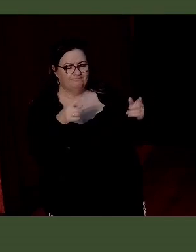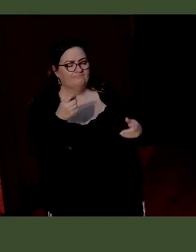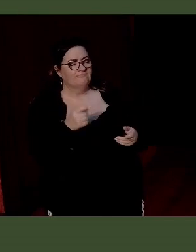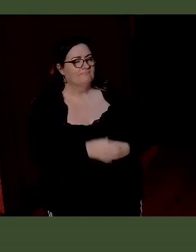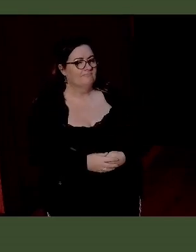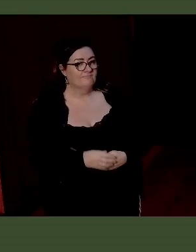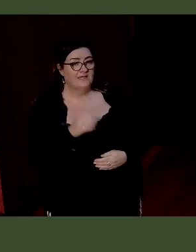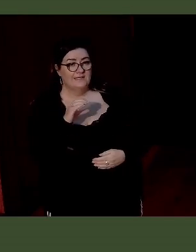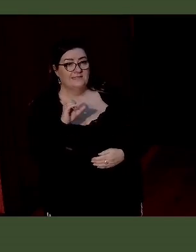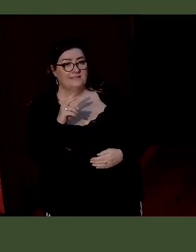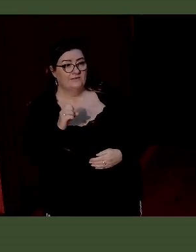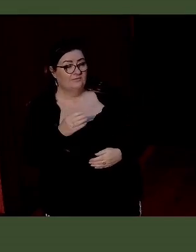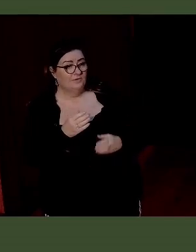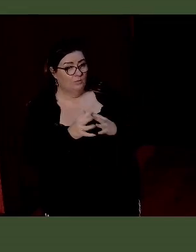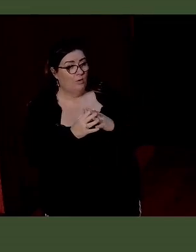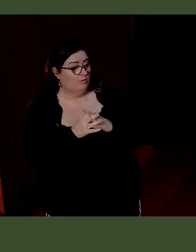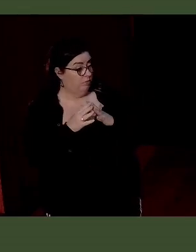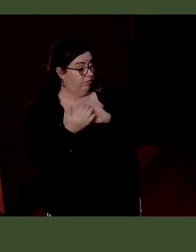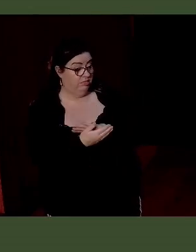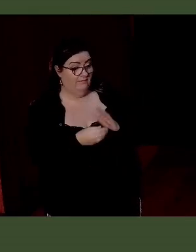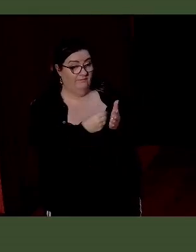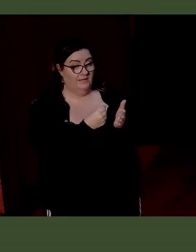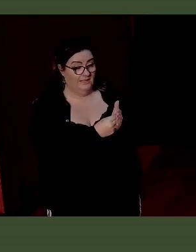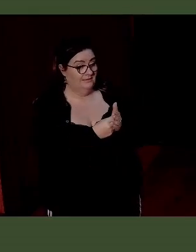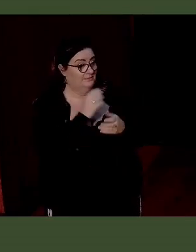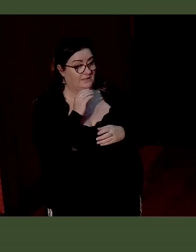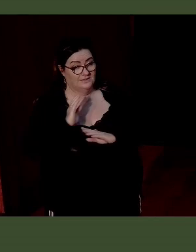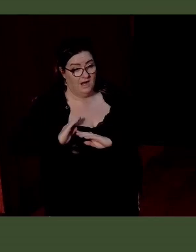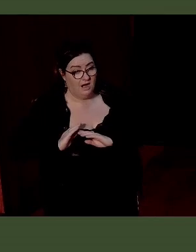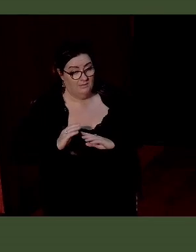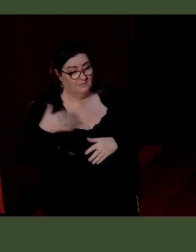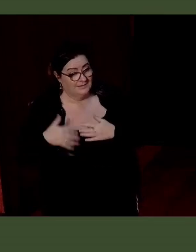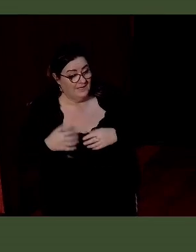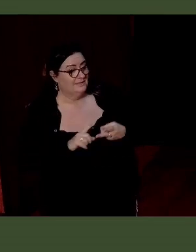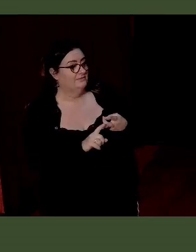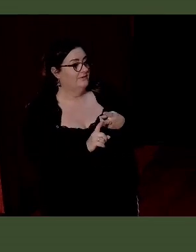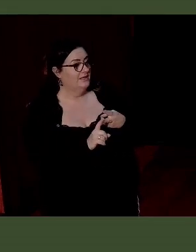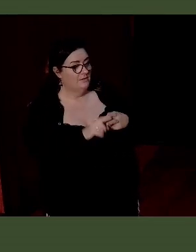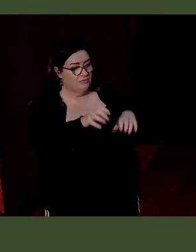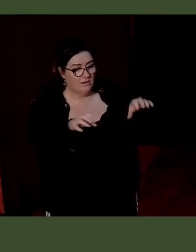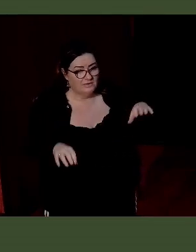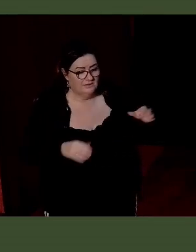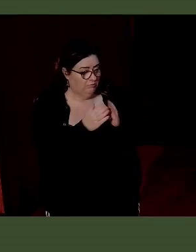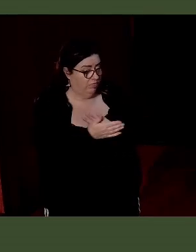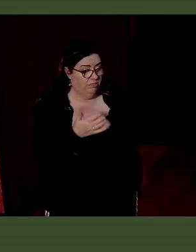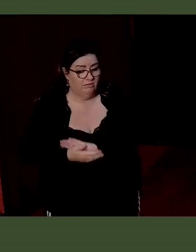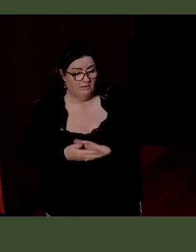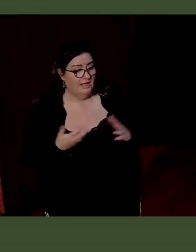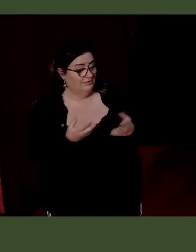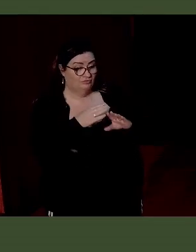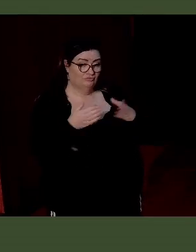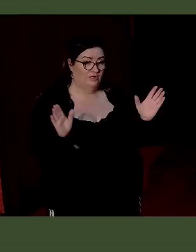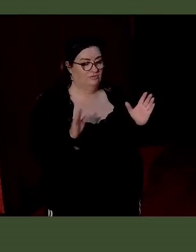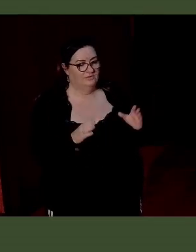war seriously damaged public finances, the cost to the army, the damage to property and the general damage to the economy, the